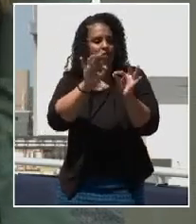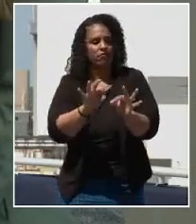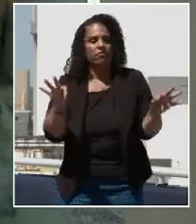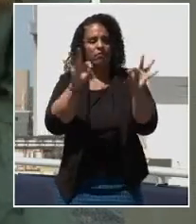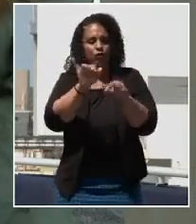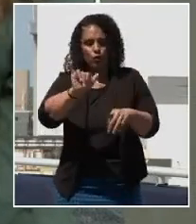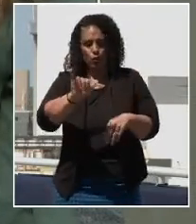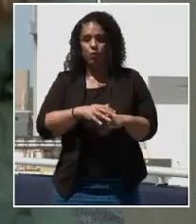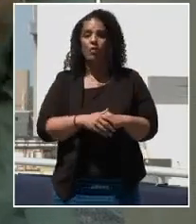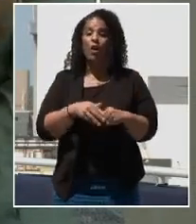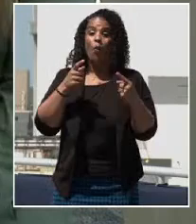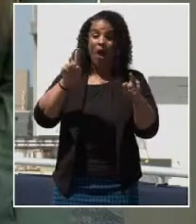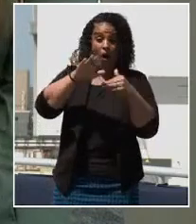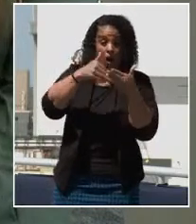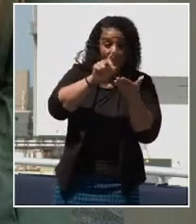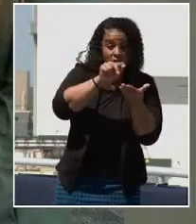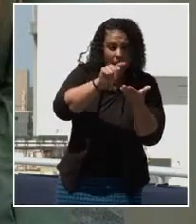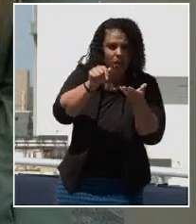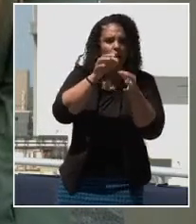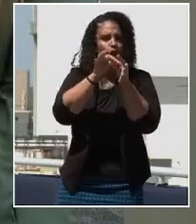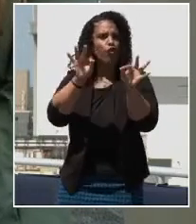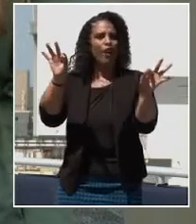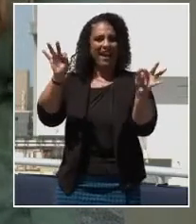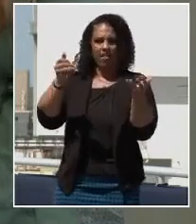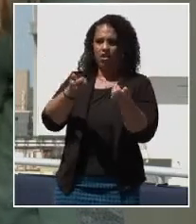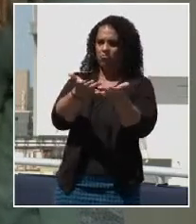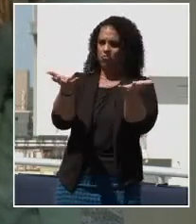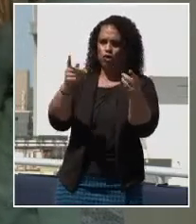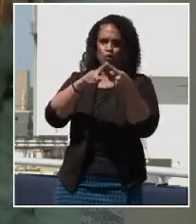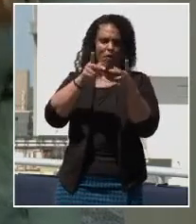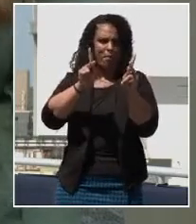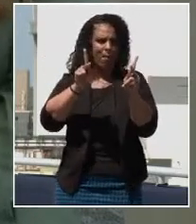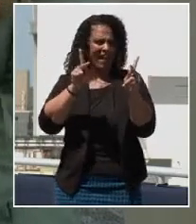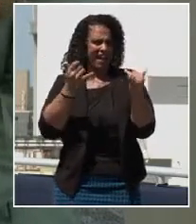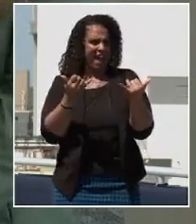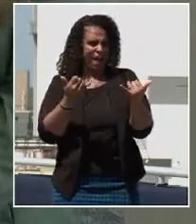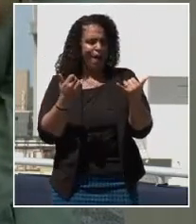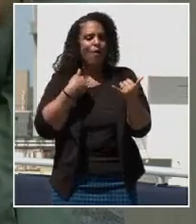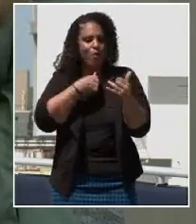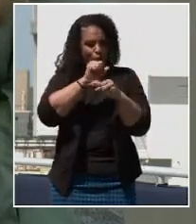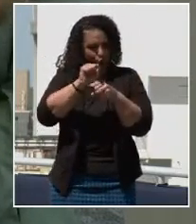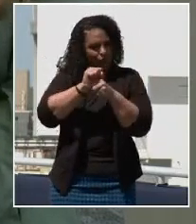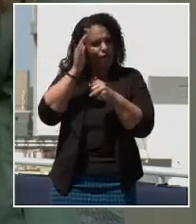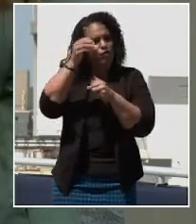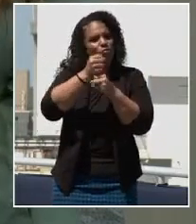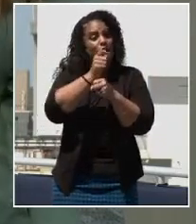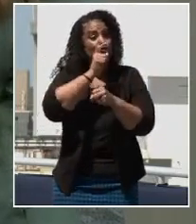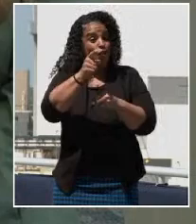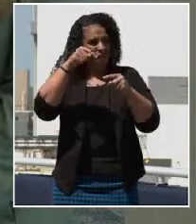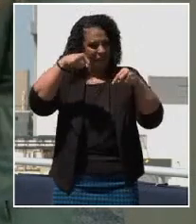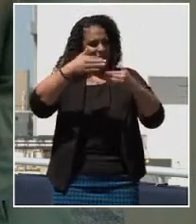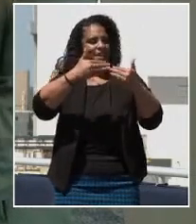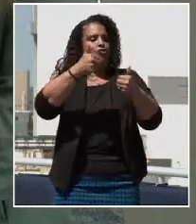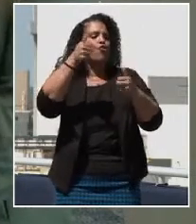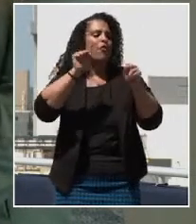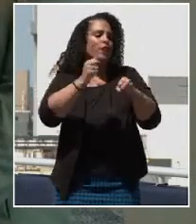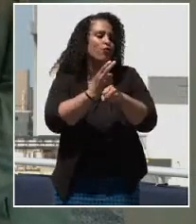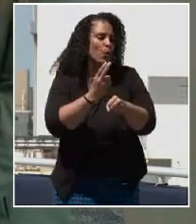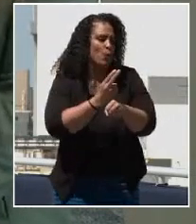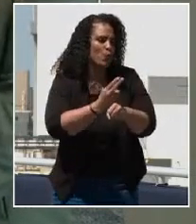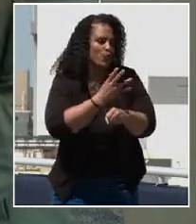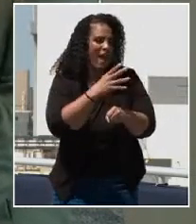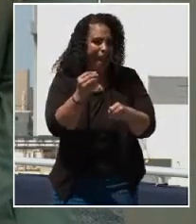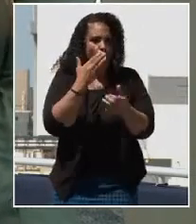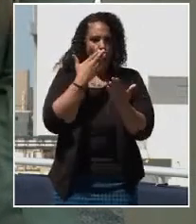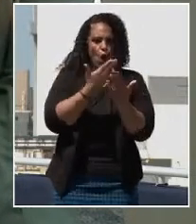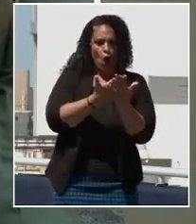critical while all of our data is freely available to the public now we're working in the future to make sure that it's easier to use in in